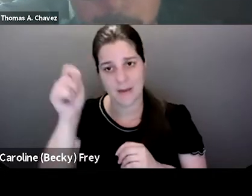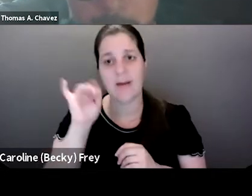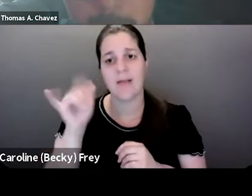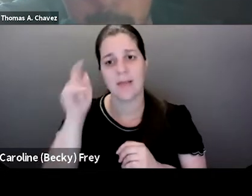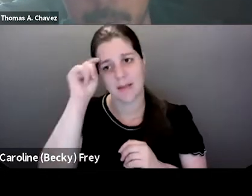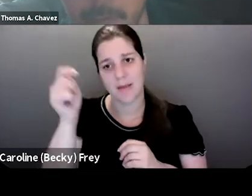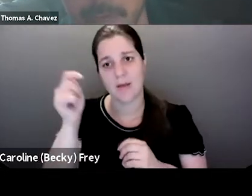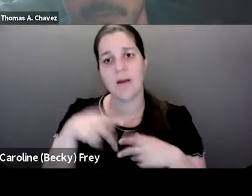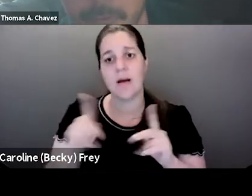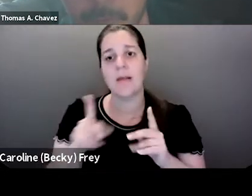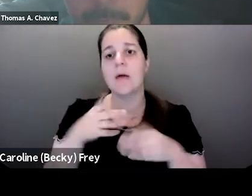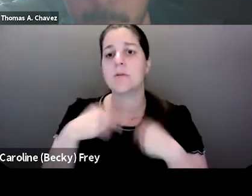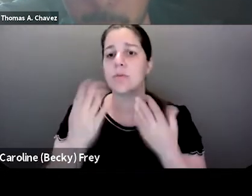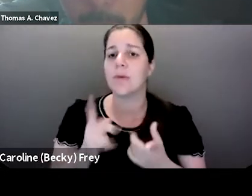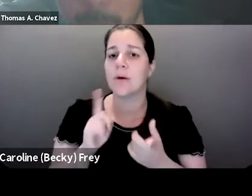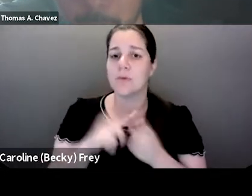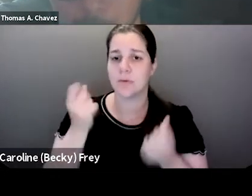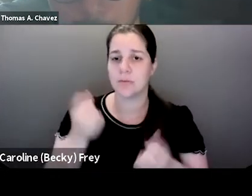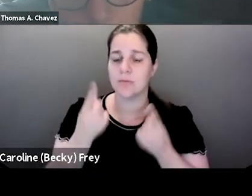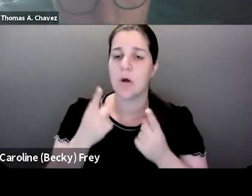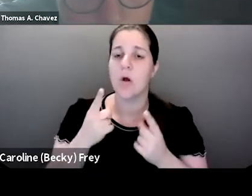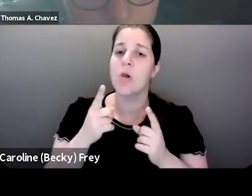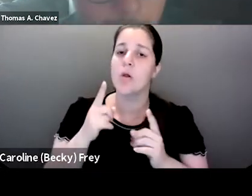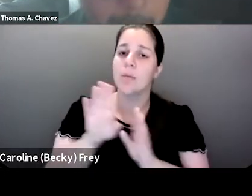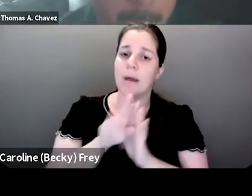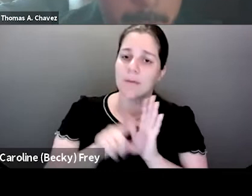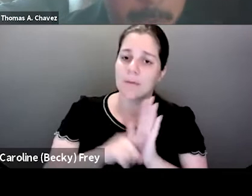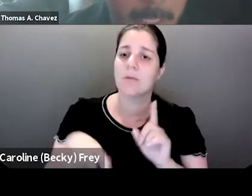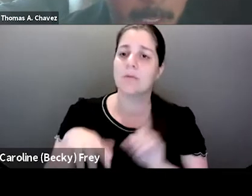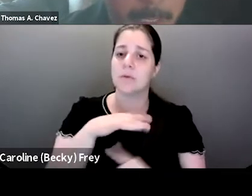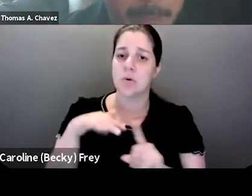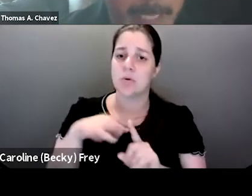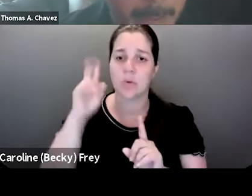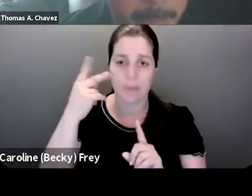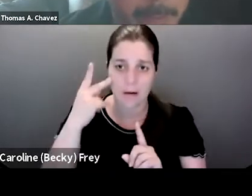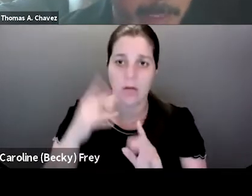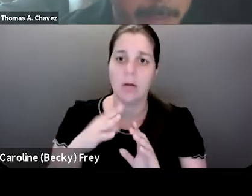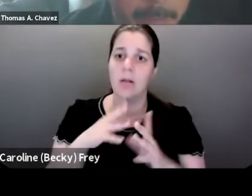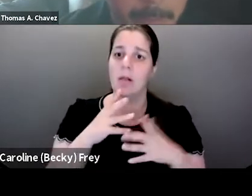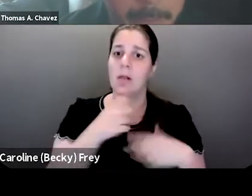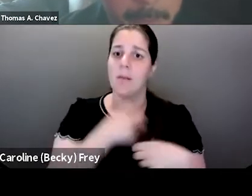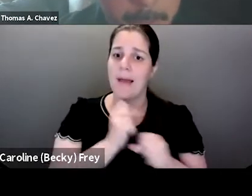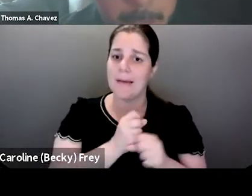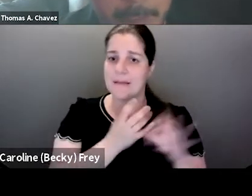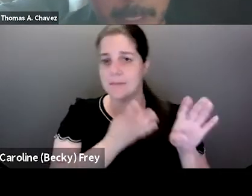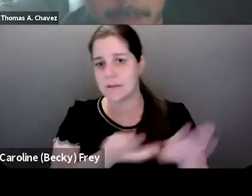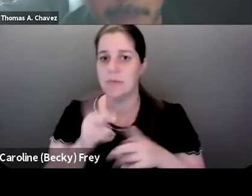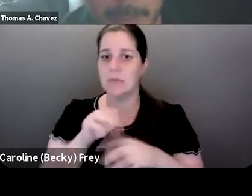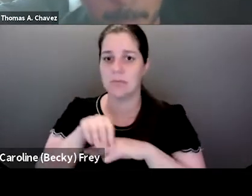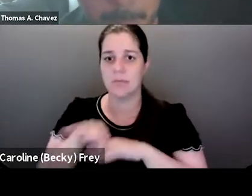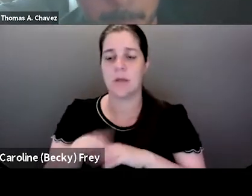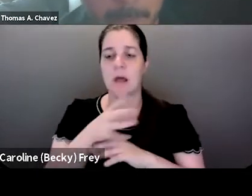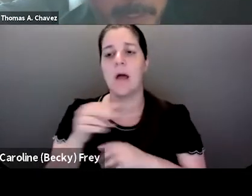racialized constructs and historical and socio-political mechanisms. Also, LatCrit or Latino critical theory